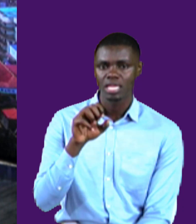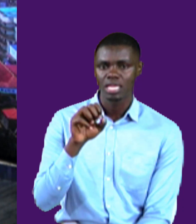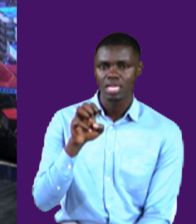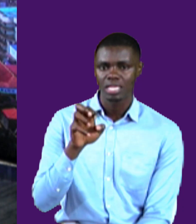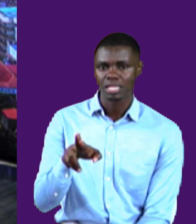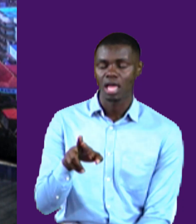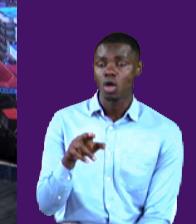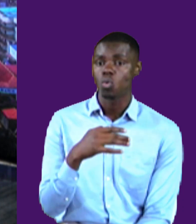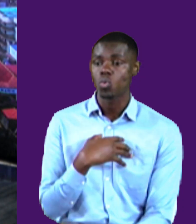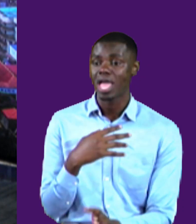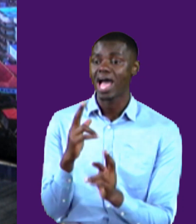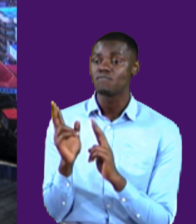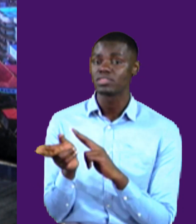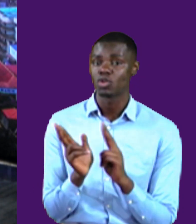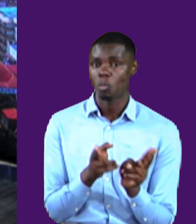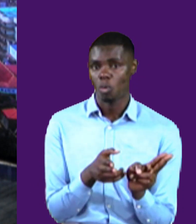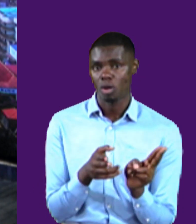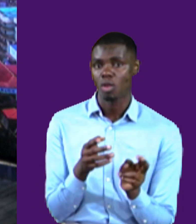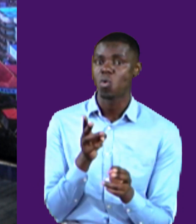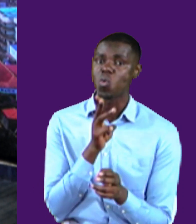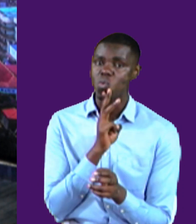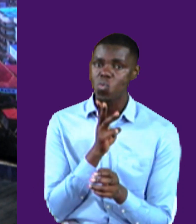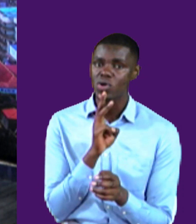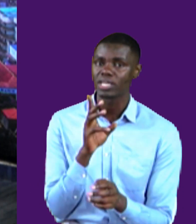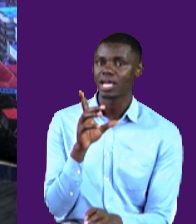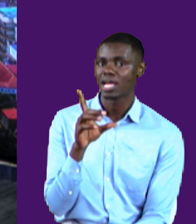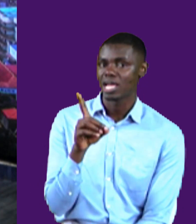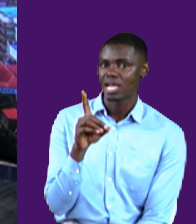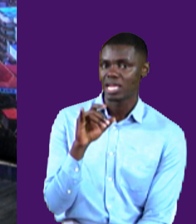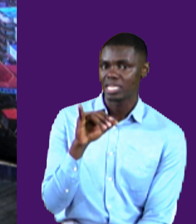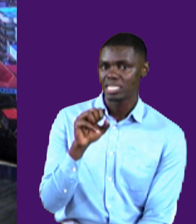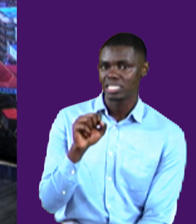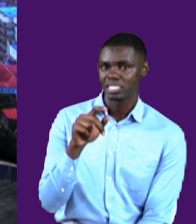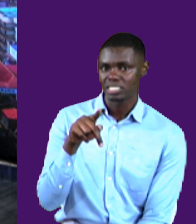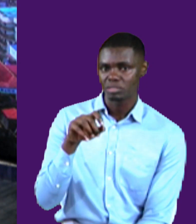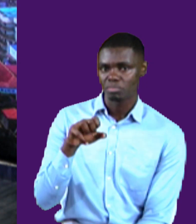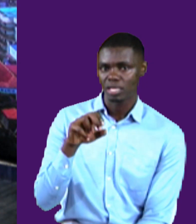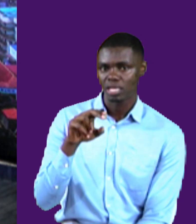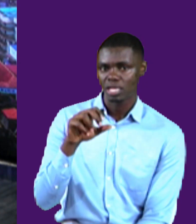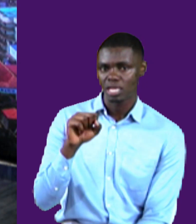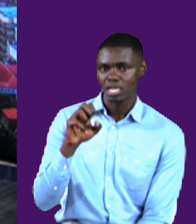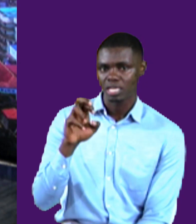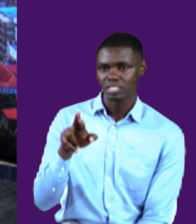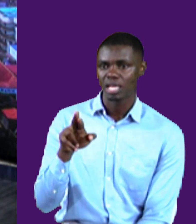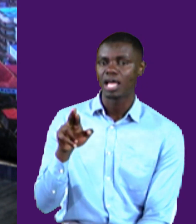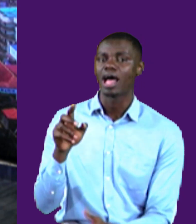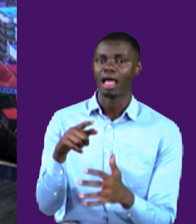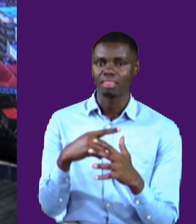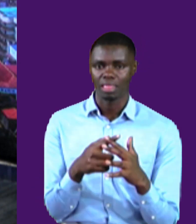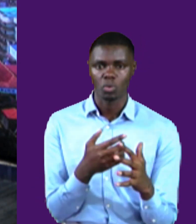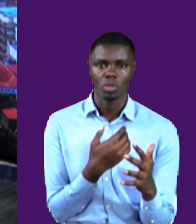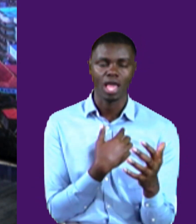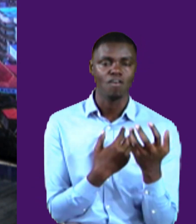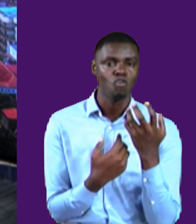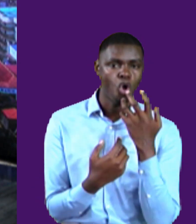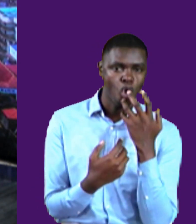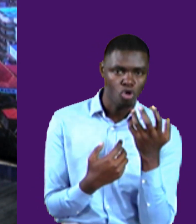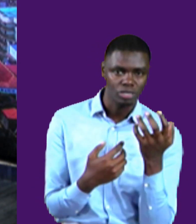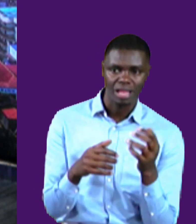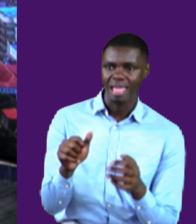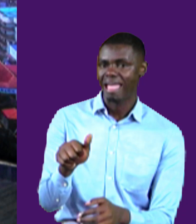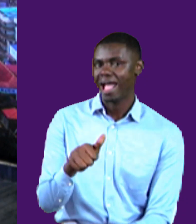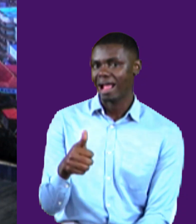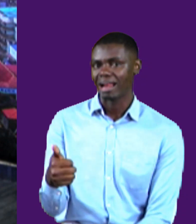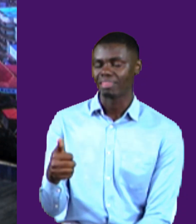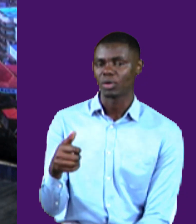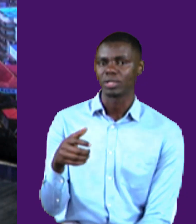normal water dispenser and hot water dispenser. Then there is a dispenser that